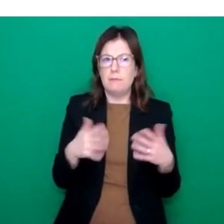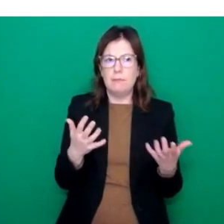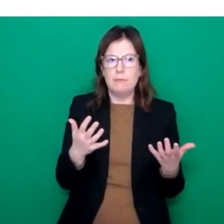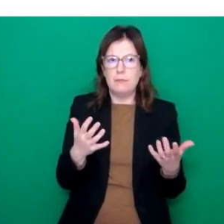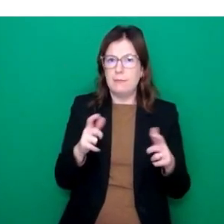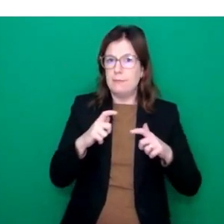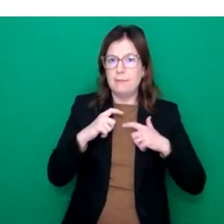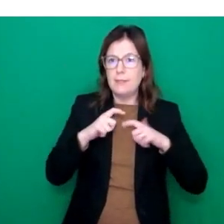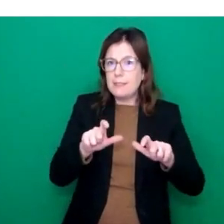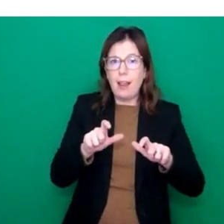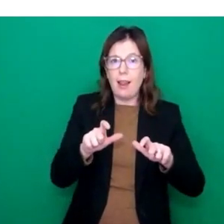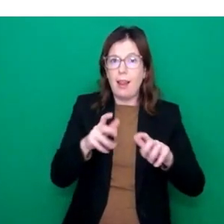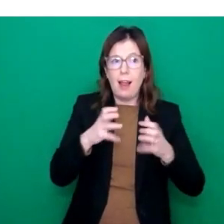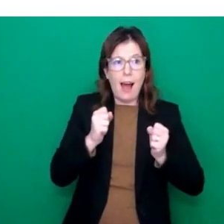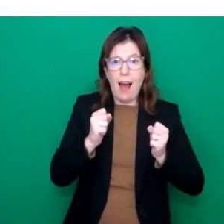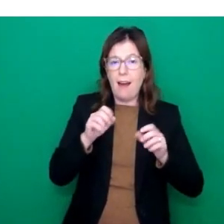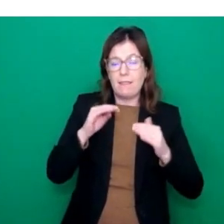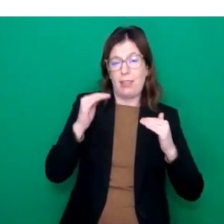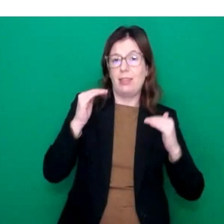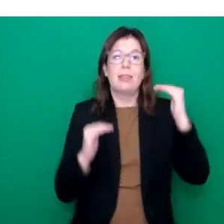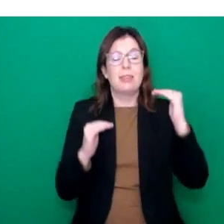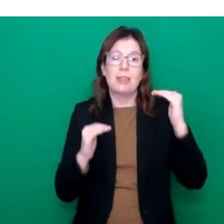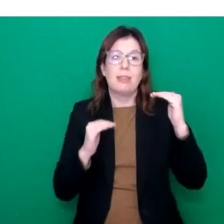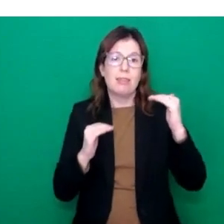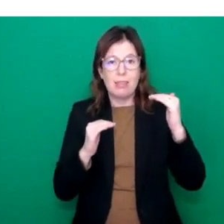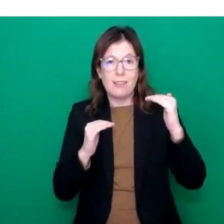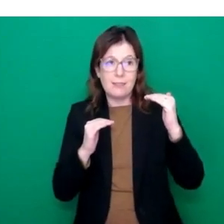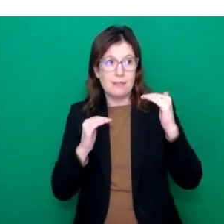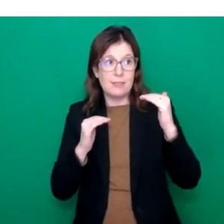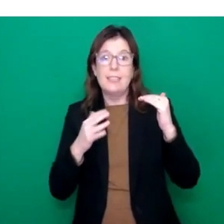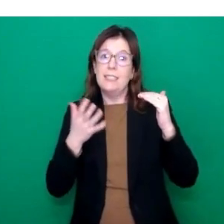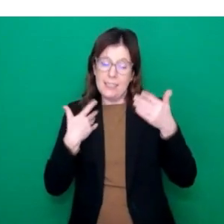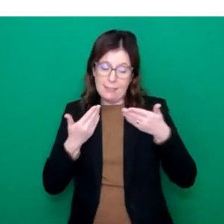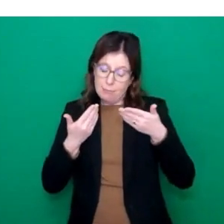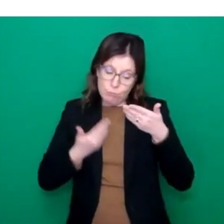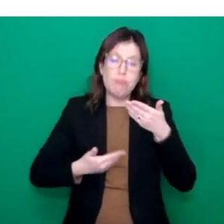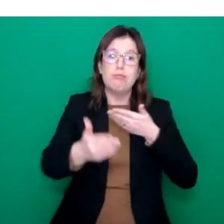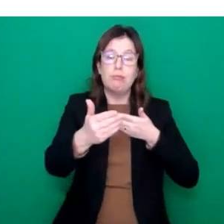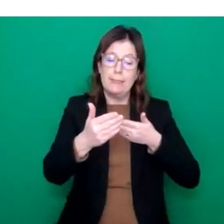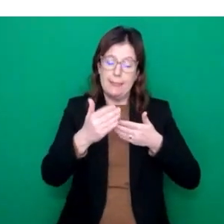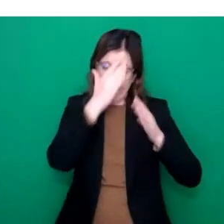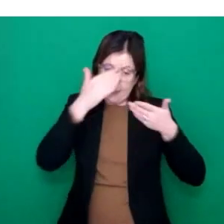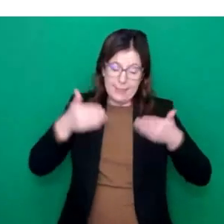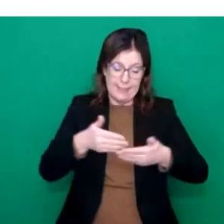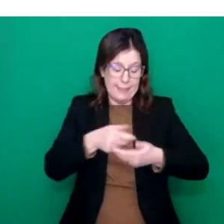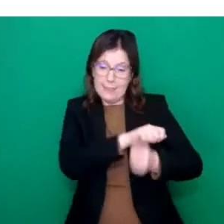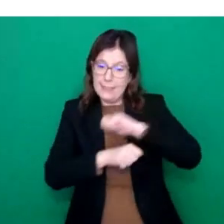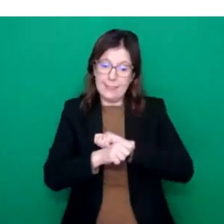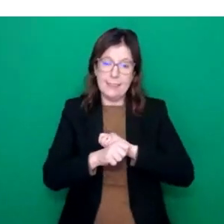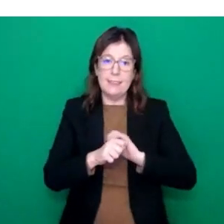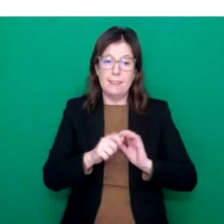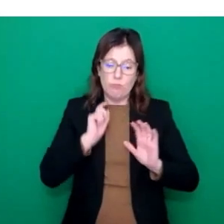major structural inequities which require long-term and really determined work and solutions. So I think,